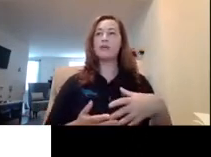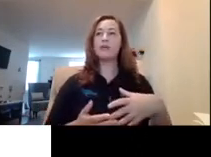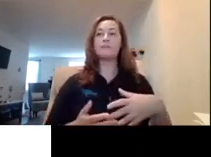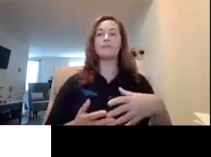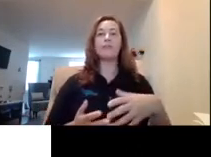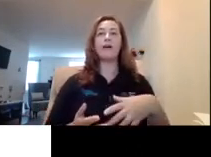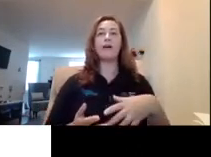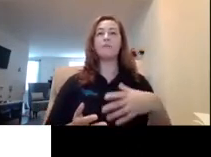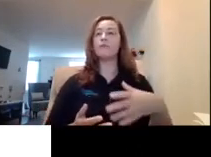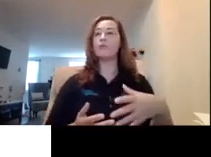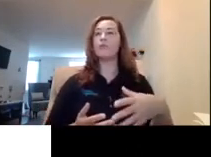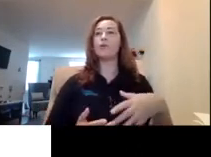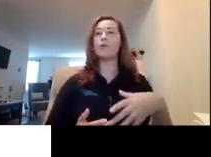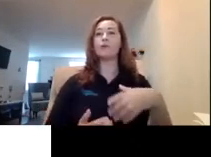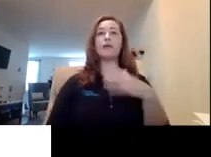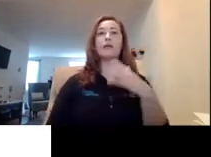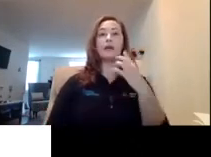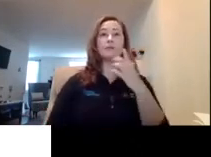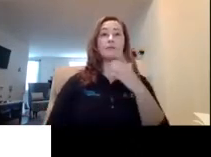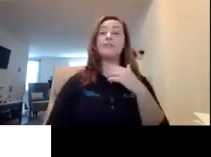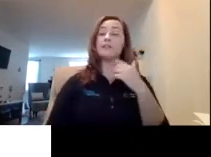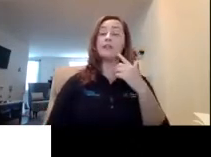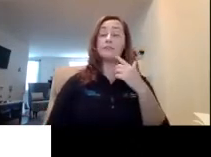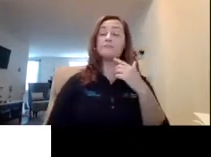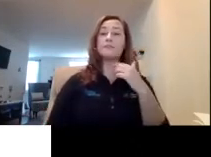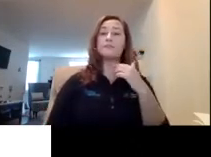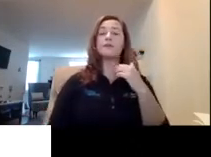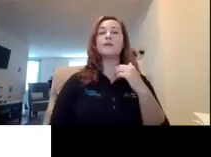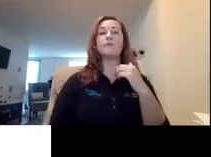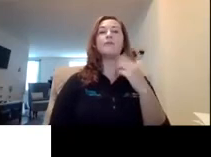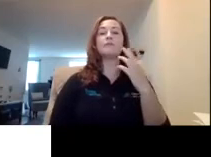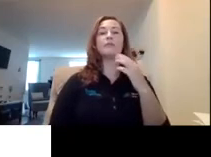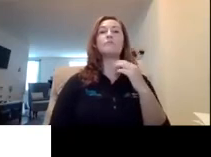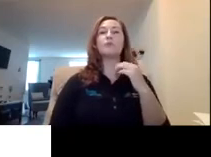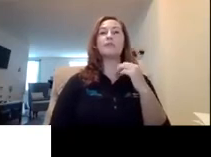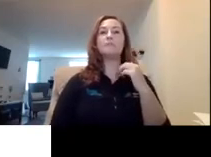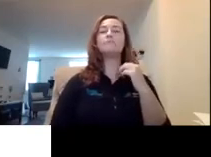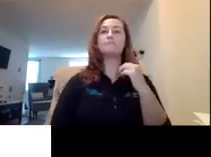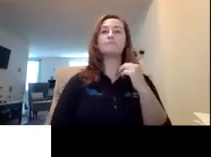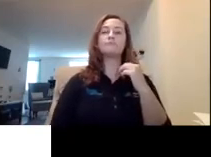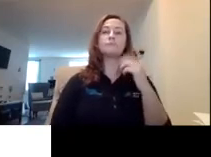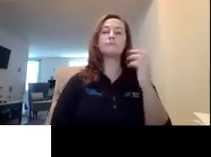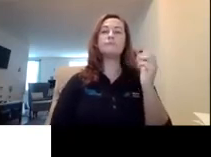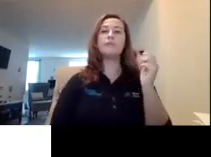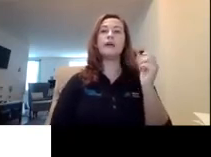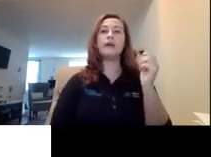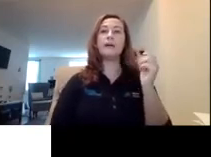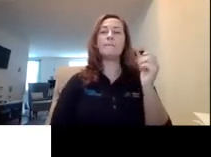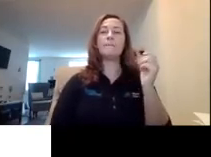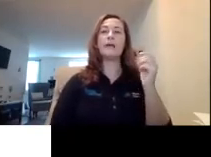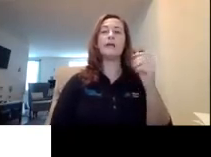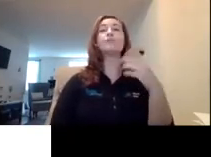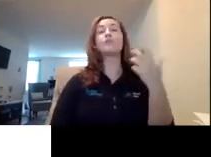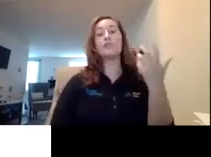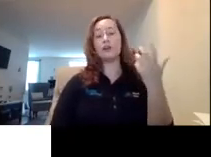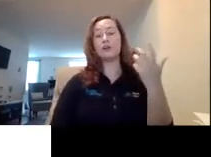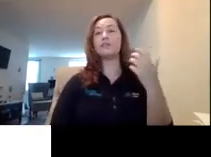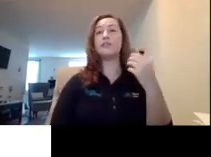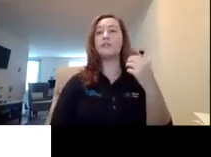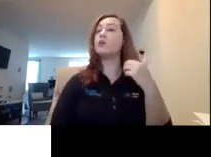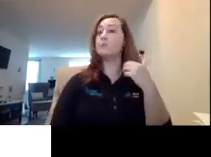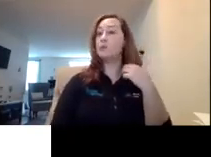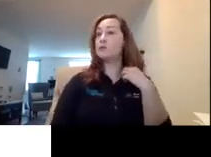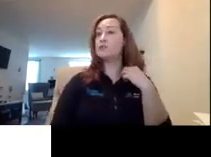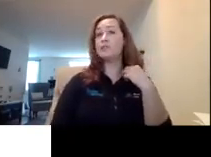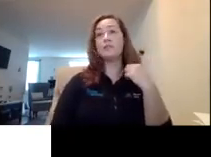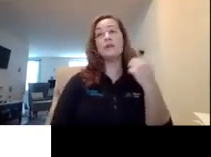of them rely more on reading lips, right? Lip reading. And also the hard of